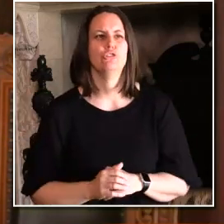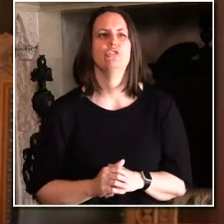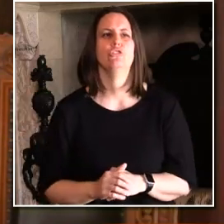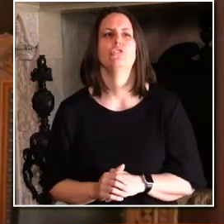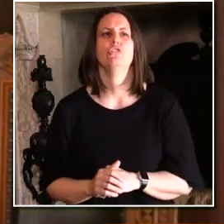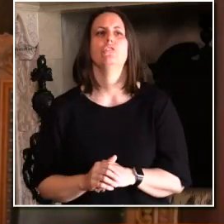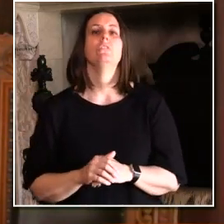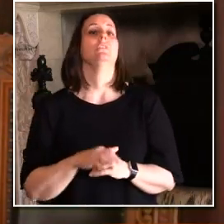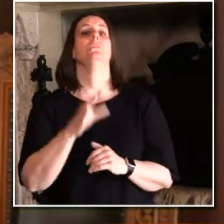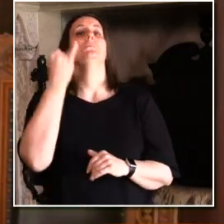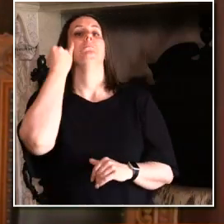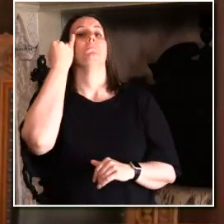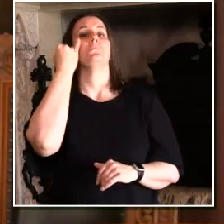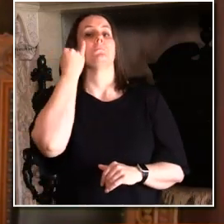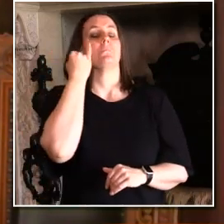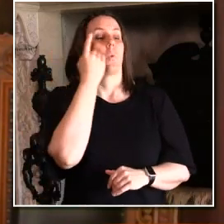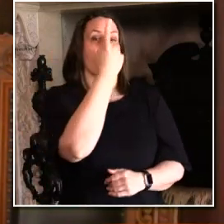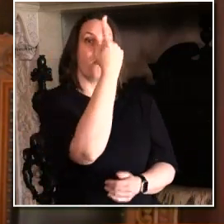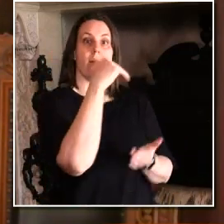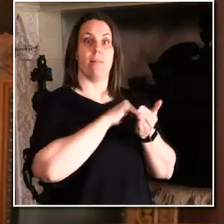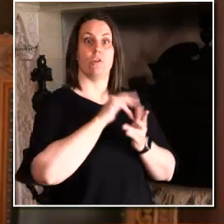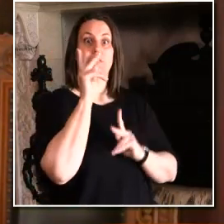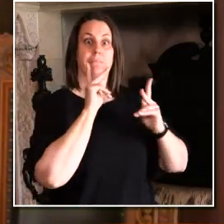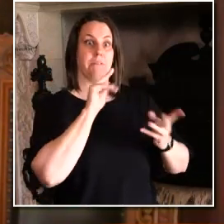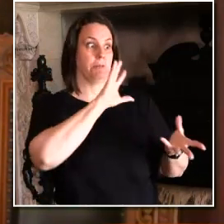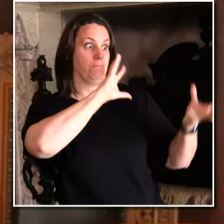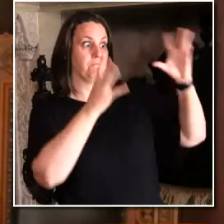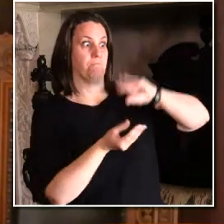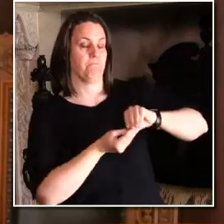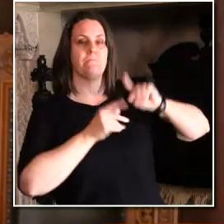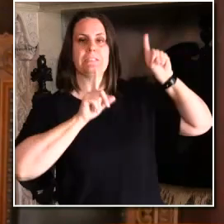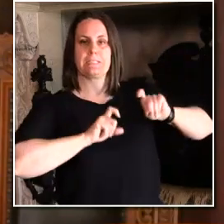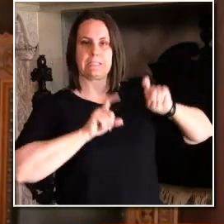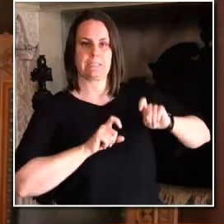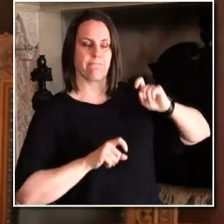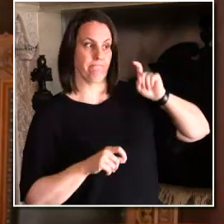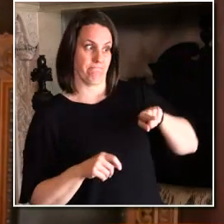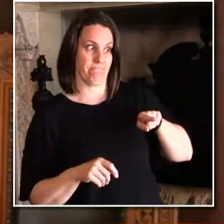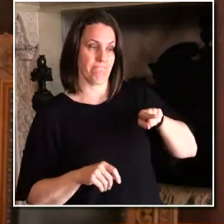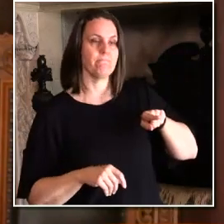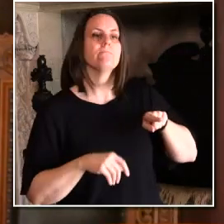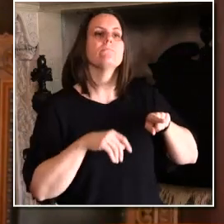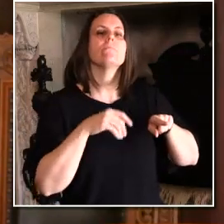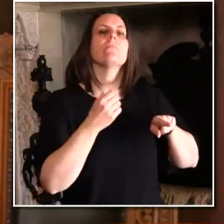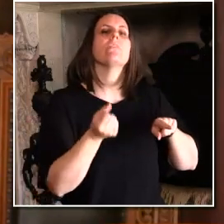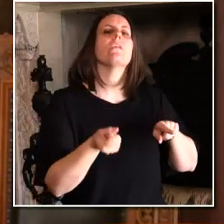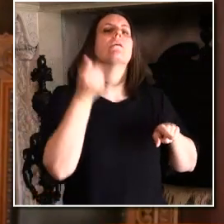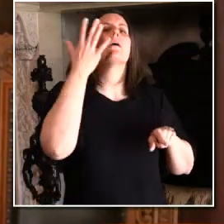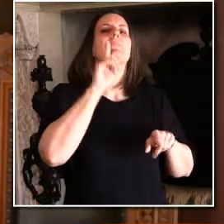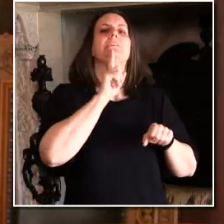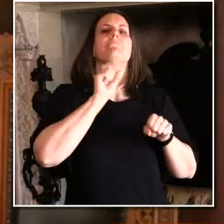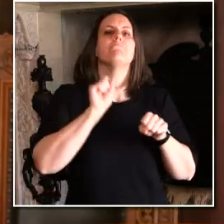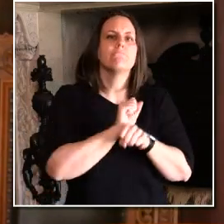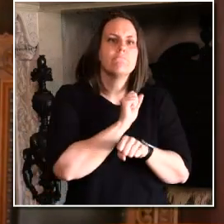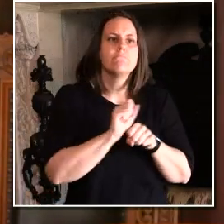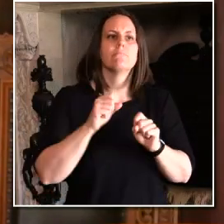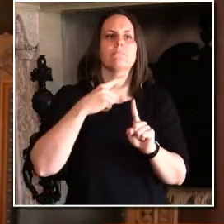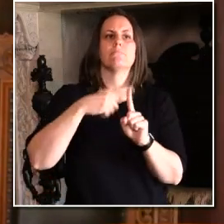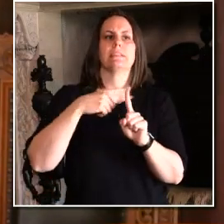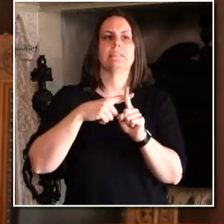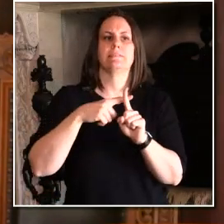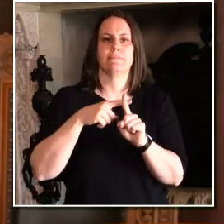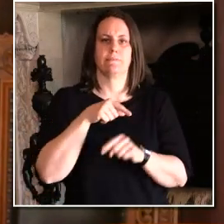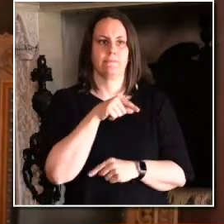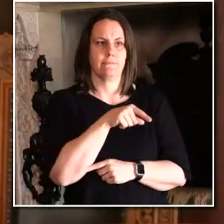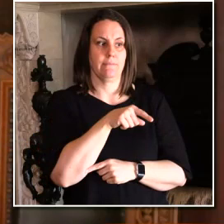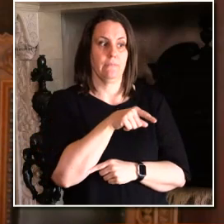have 10% of them who are positive, you'd have 100 cases. And then if you tested 2,000 people and you also had 10% of them who